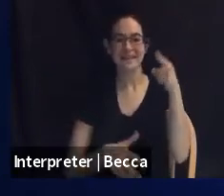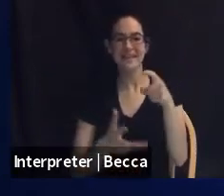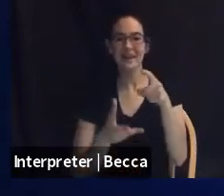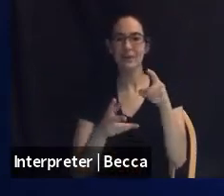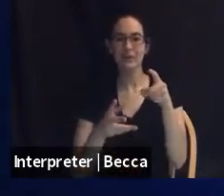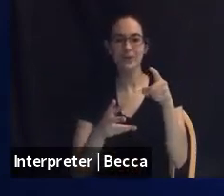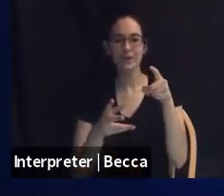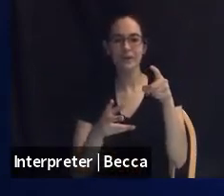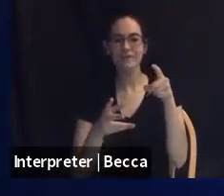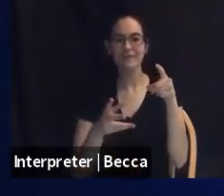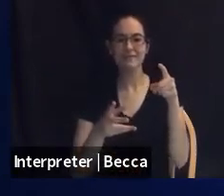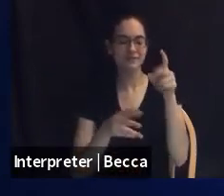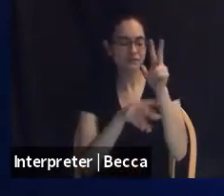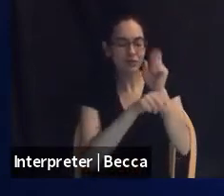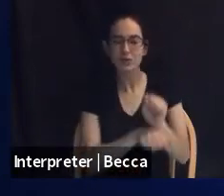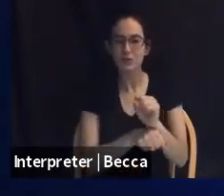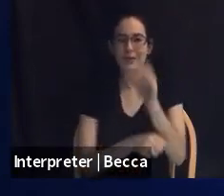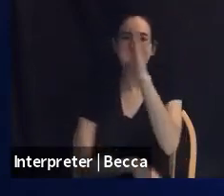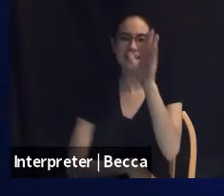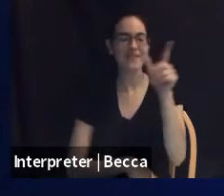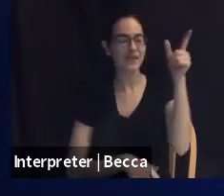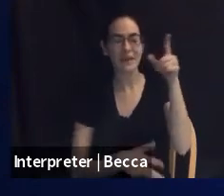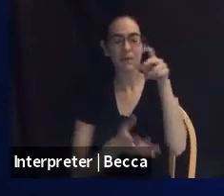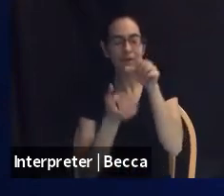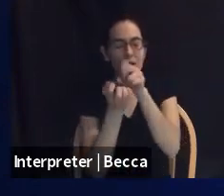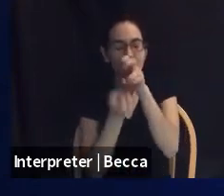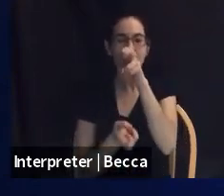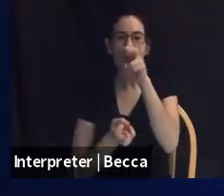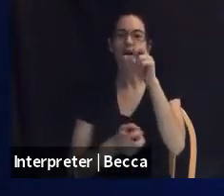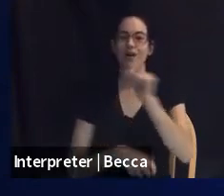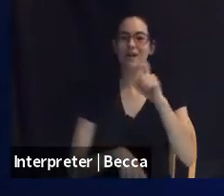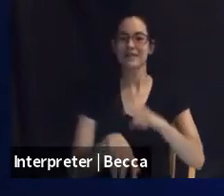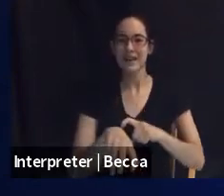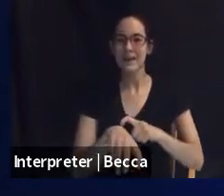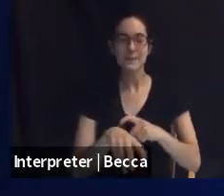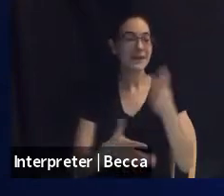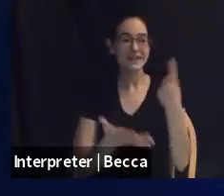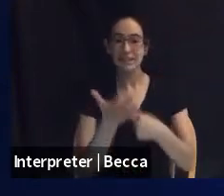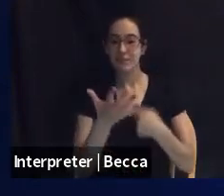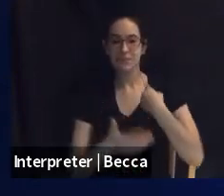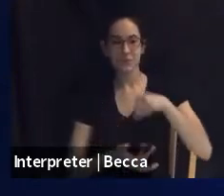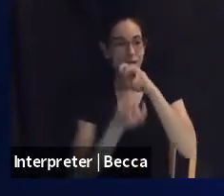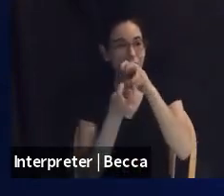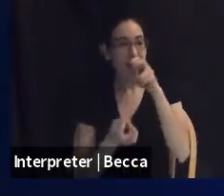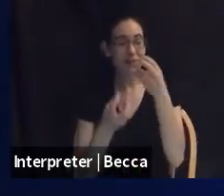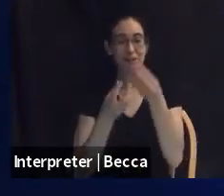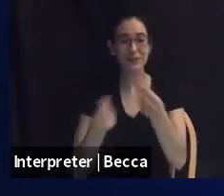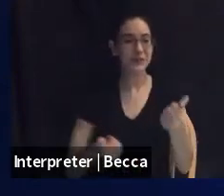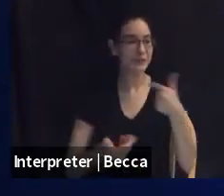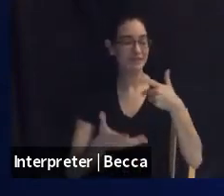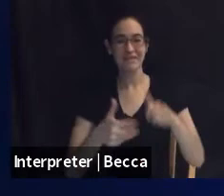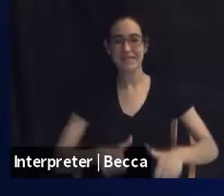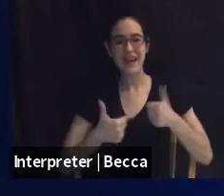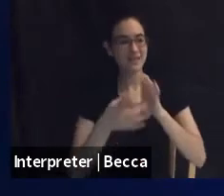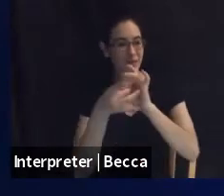their awe and wonder. And how many times do we lose our awe, whether it's of God or life or relationships? We lose